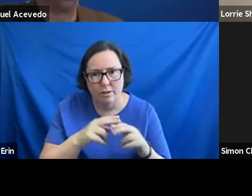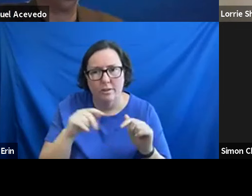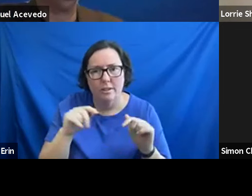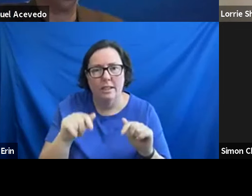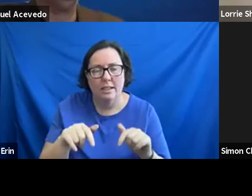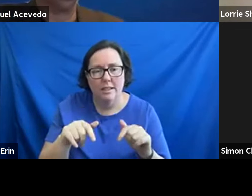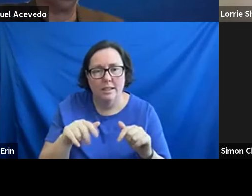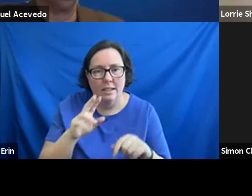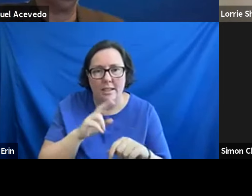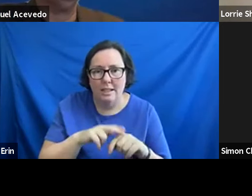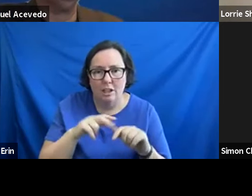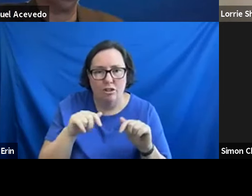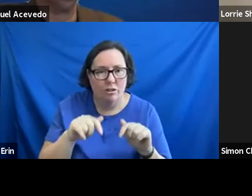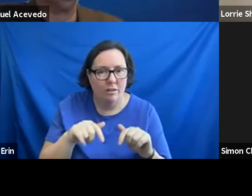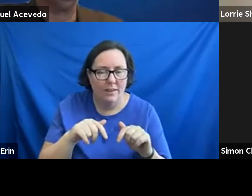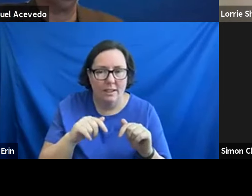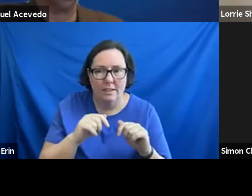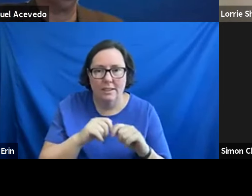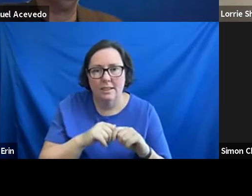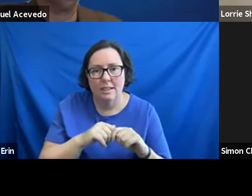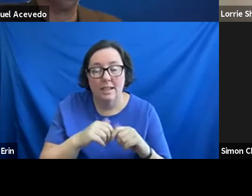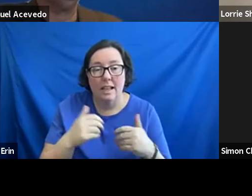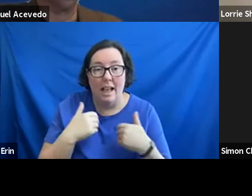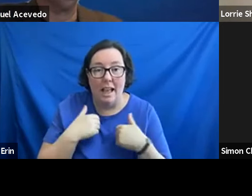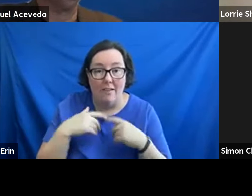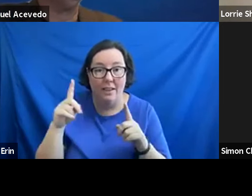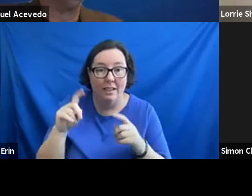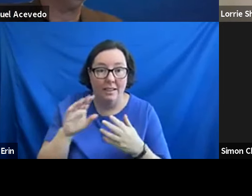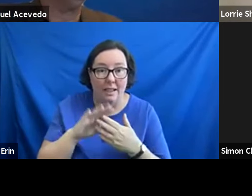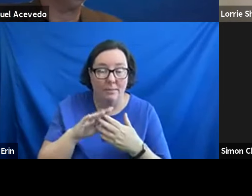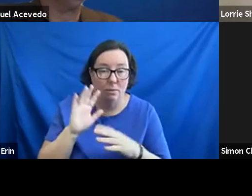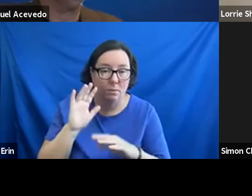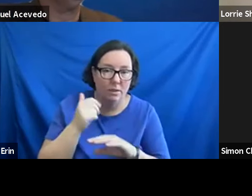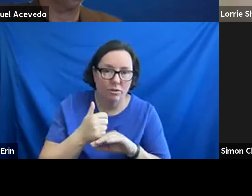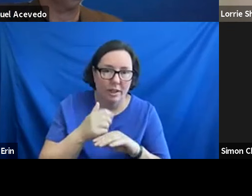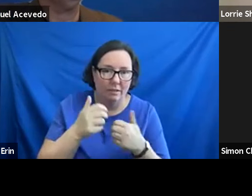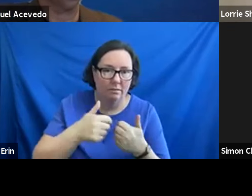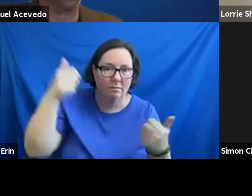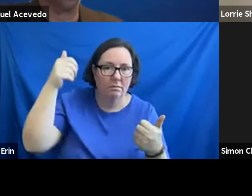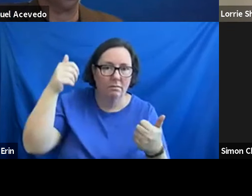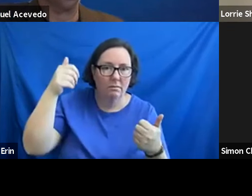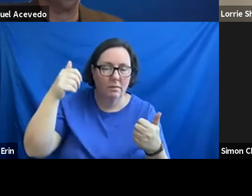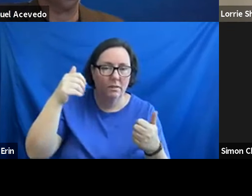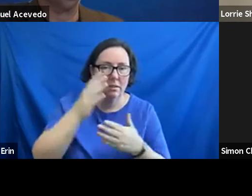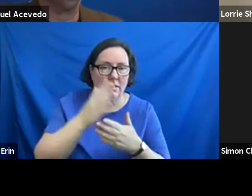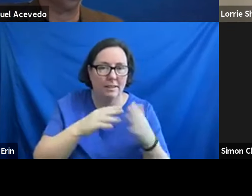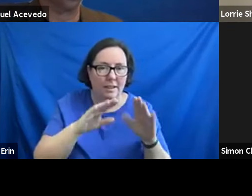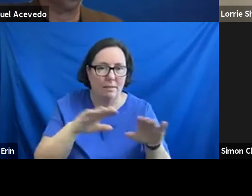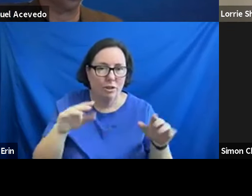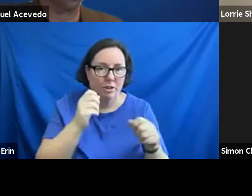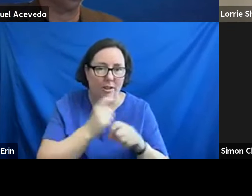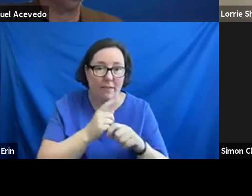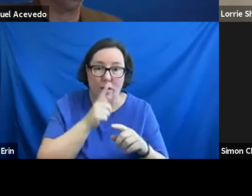The very nature of having the exam schools creates a situation where there are children every